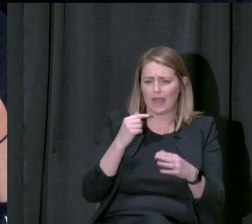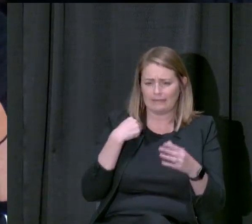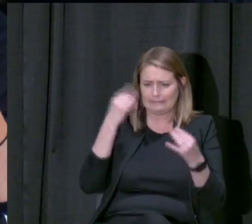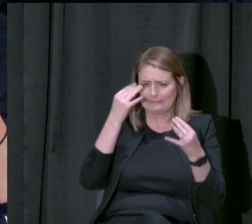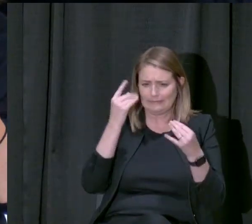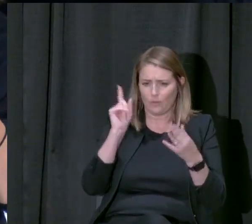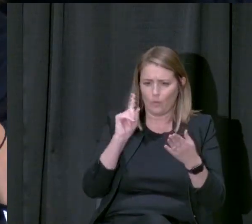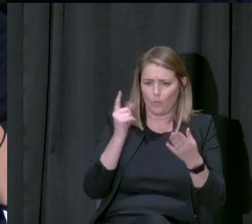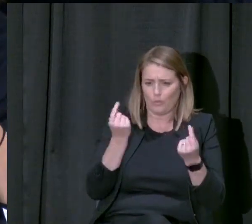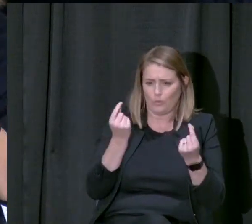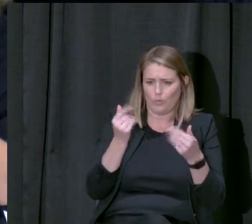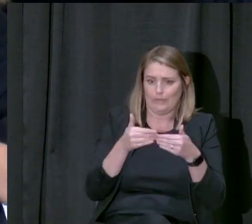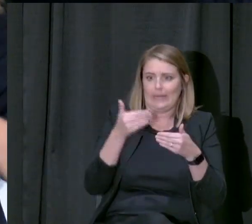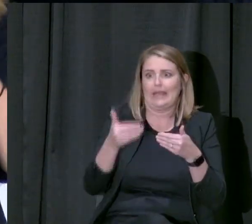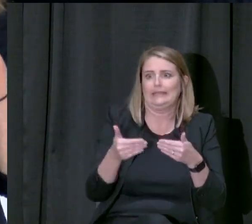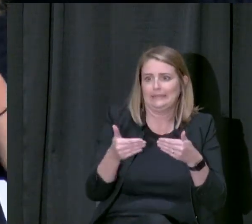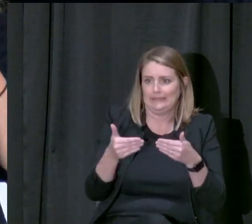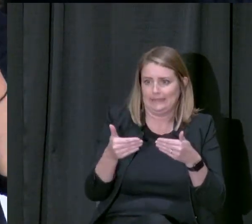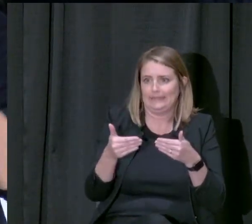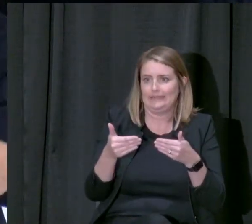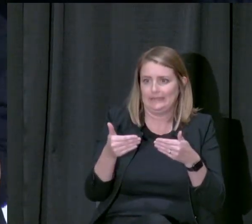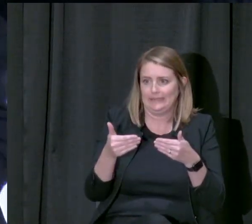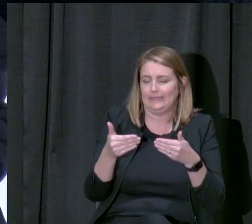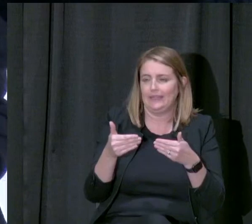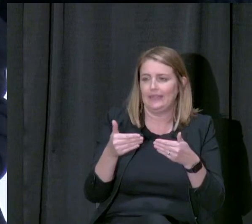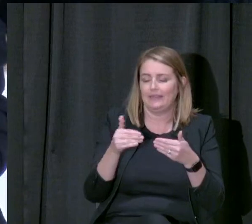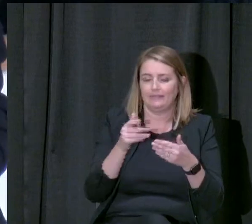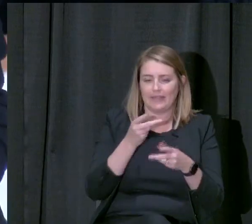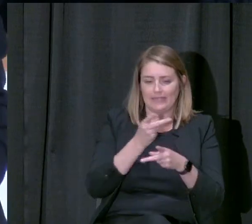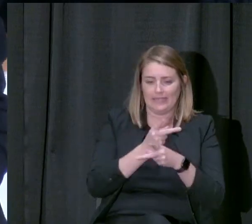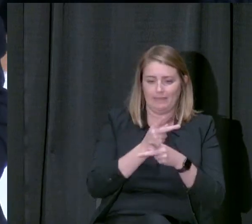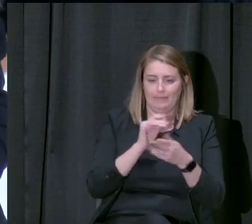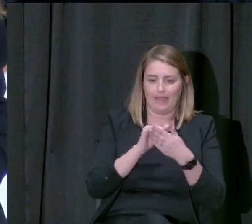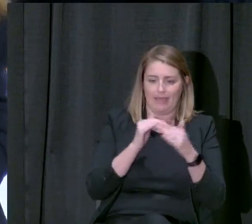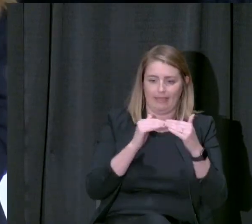next? I couldn't keep at this level, and I was somewhat,